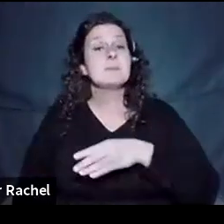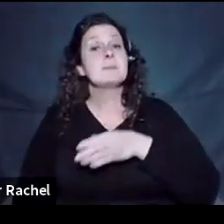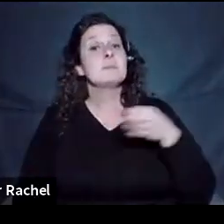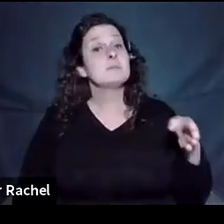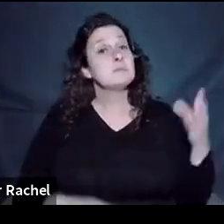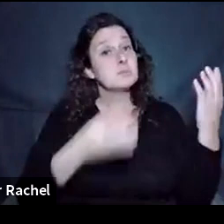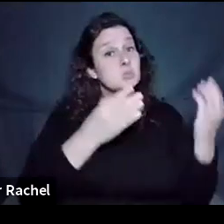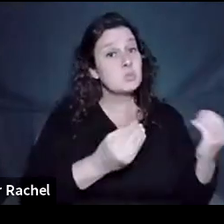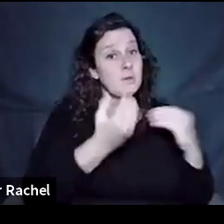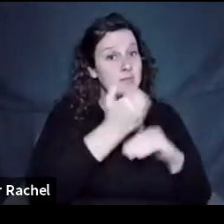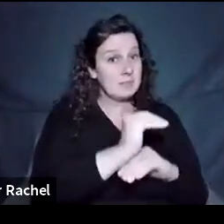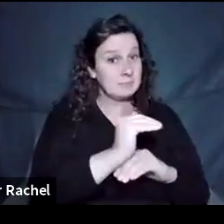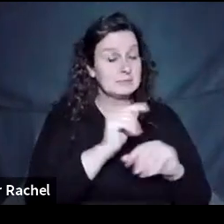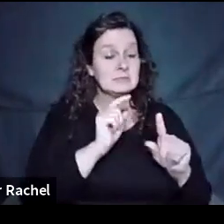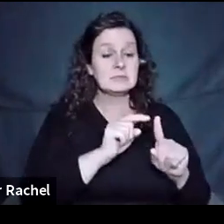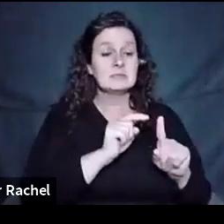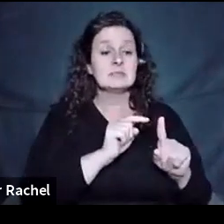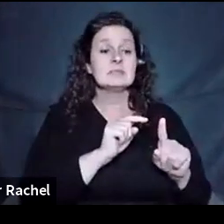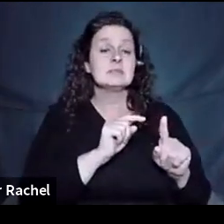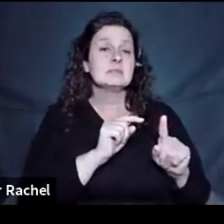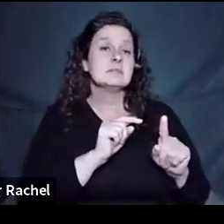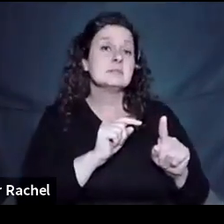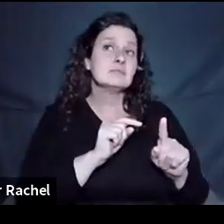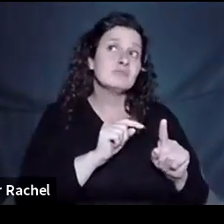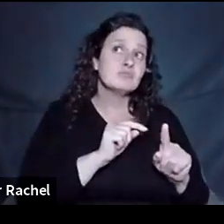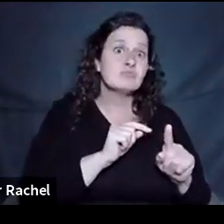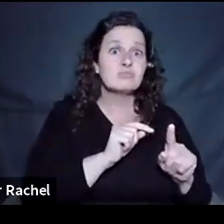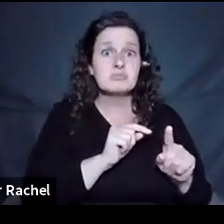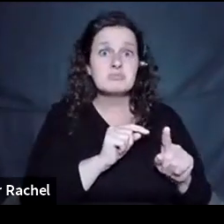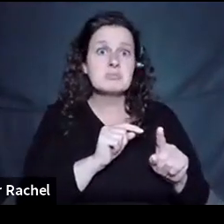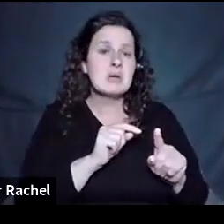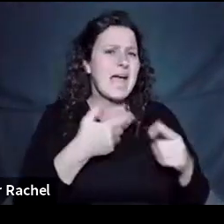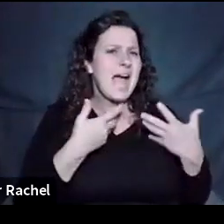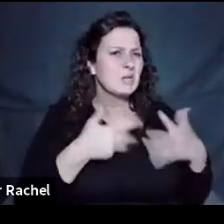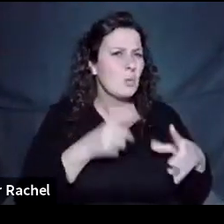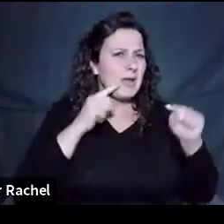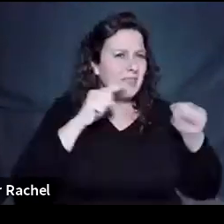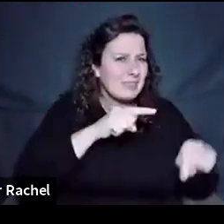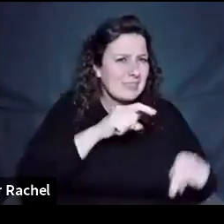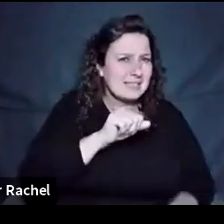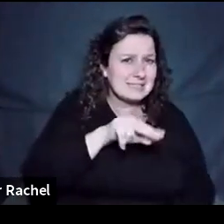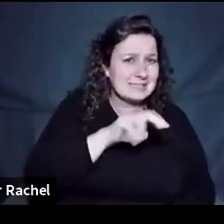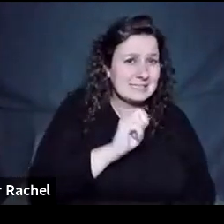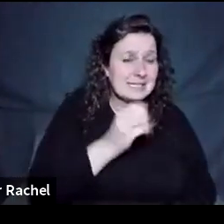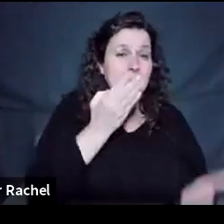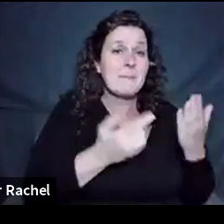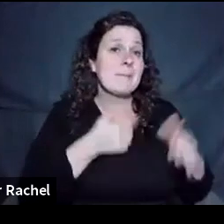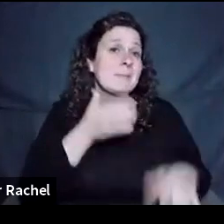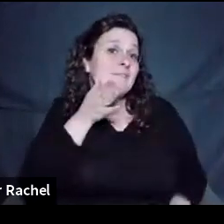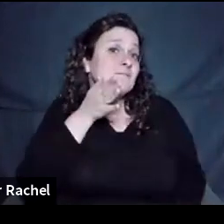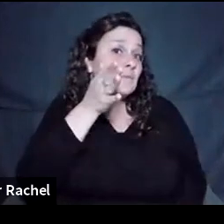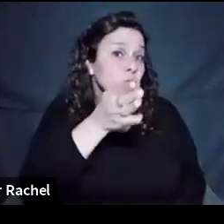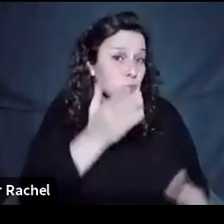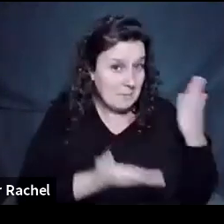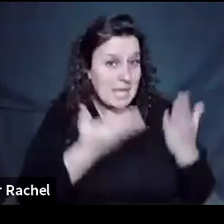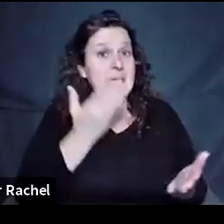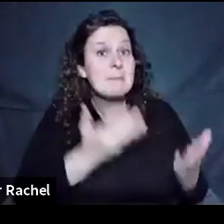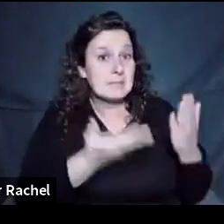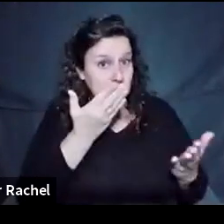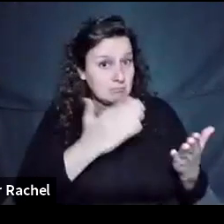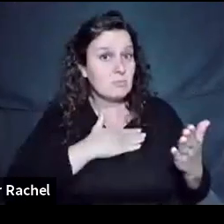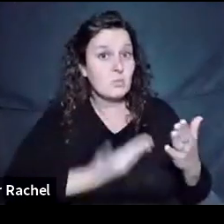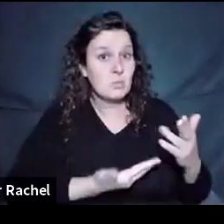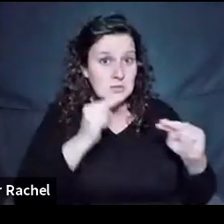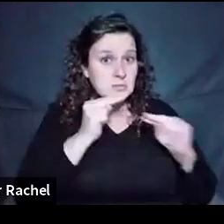Soft limits are things that you don't want to do in this scene, but maybe in the future you might be willing to